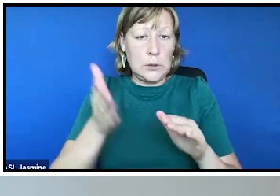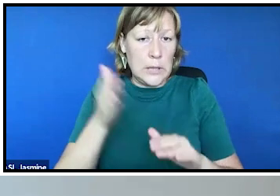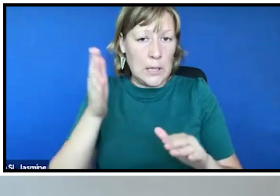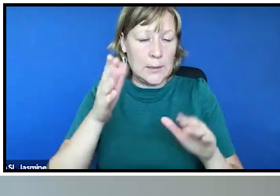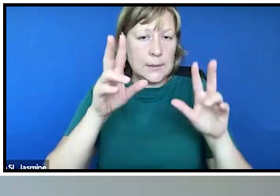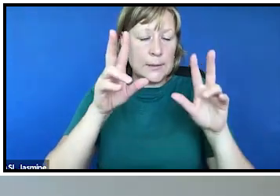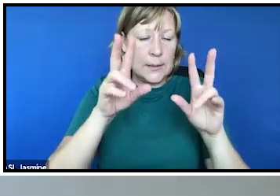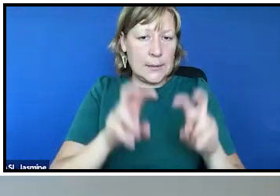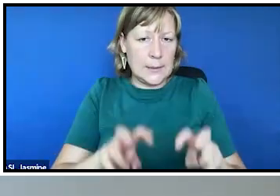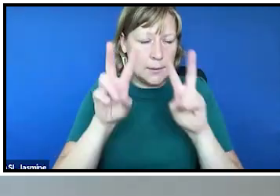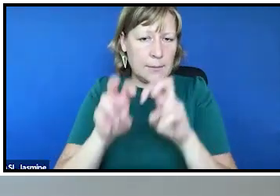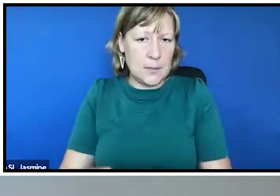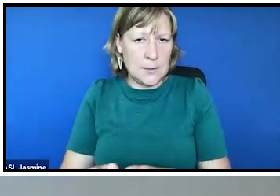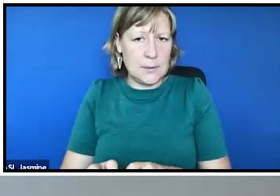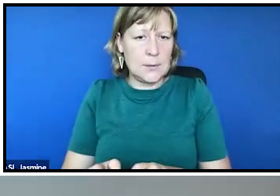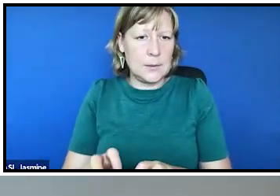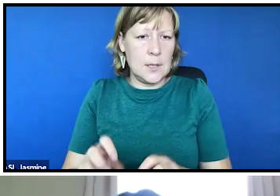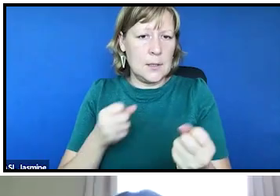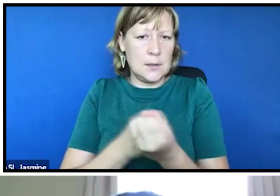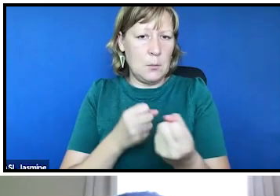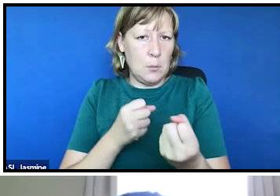around AAC.